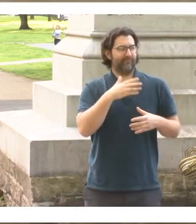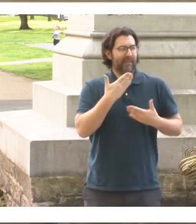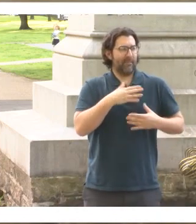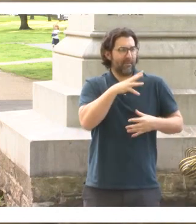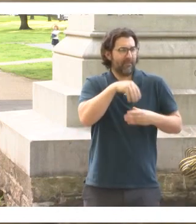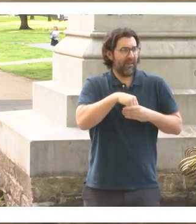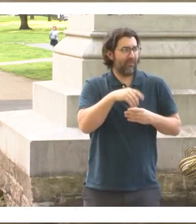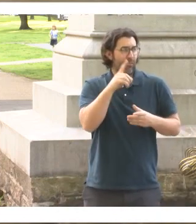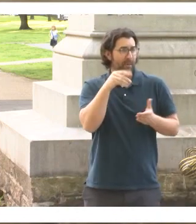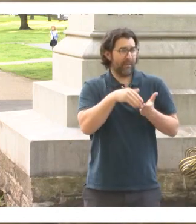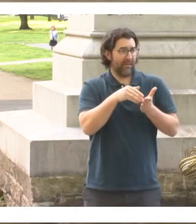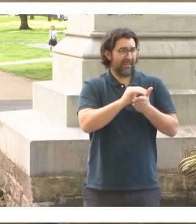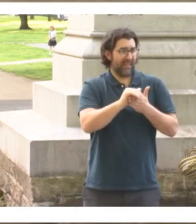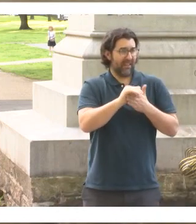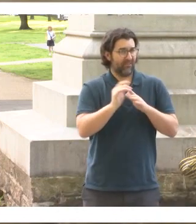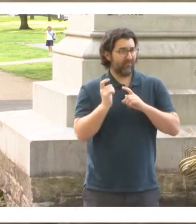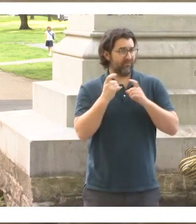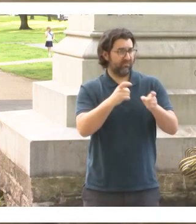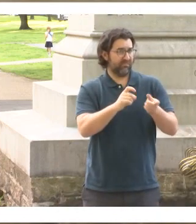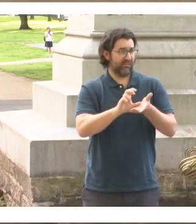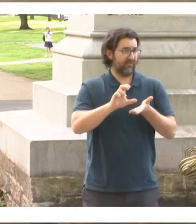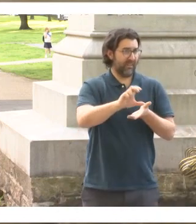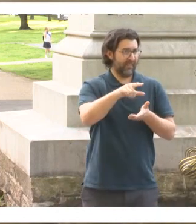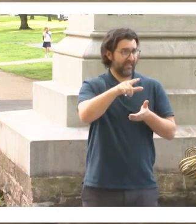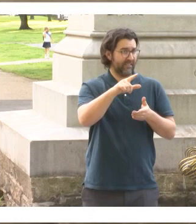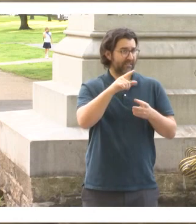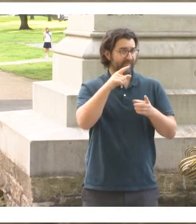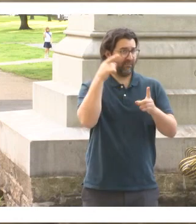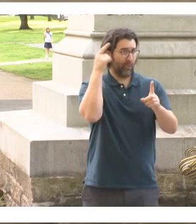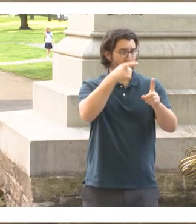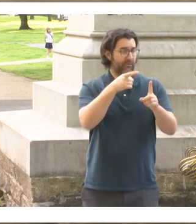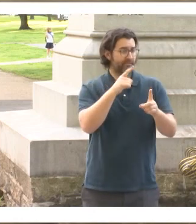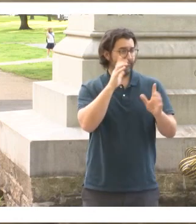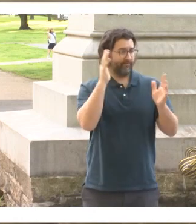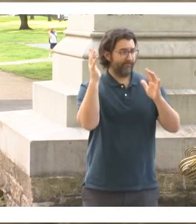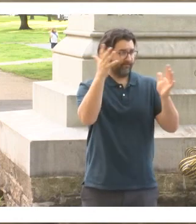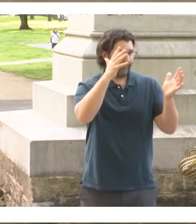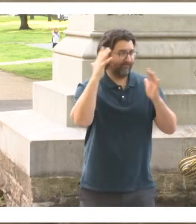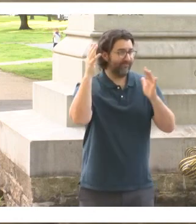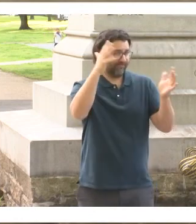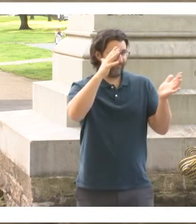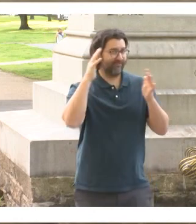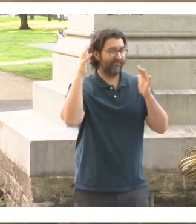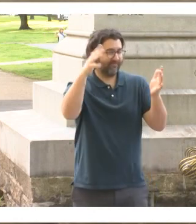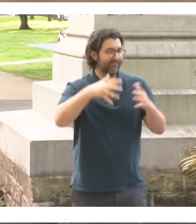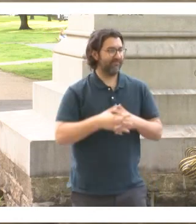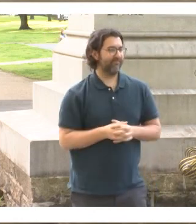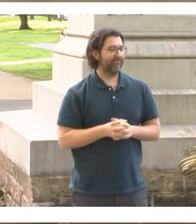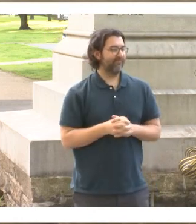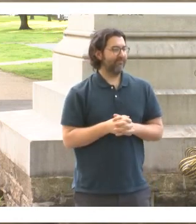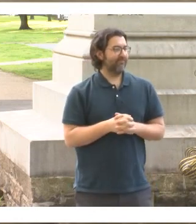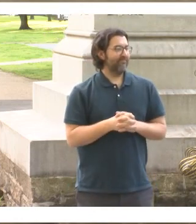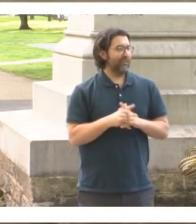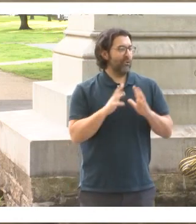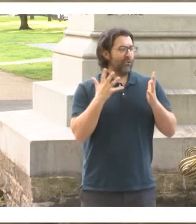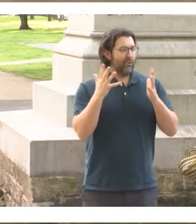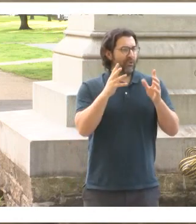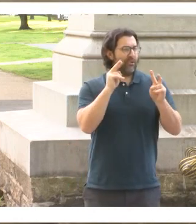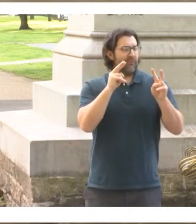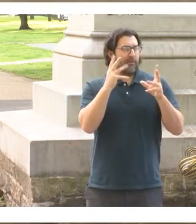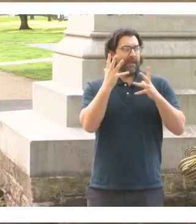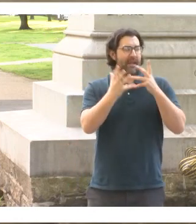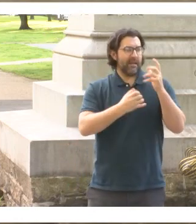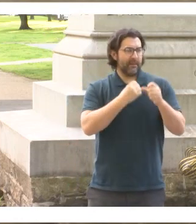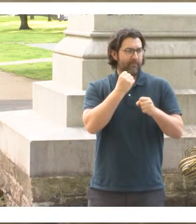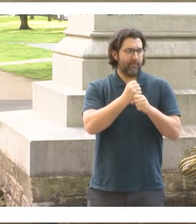about $1 million to this effort. So it's really great to be able to do that. And we're looking forward to doing many, many more of